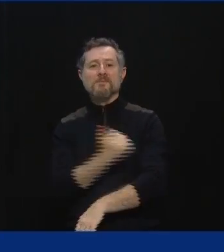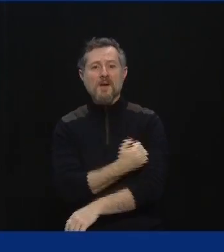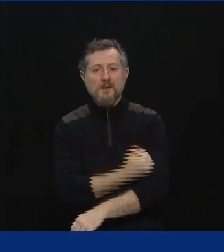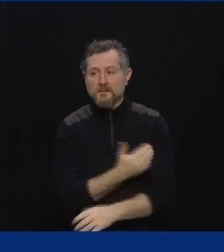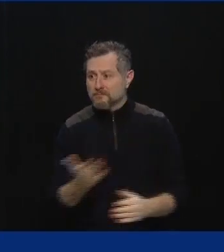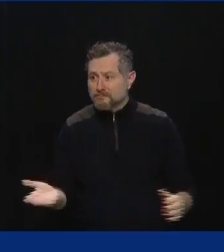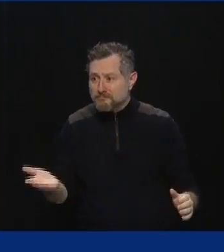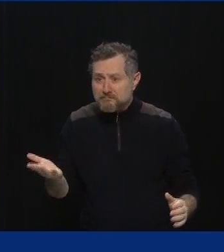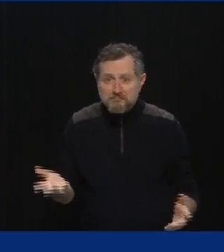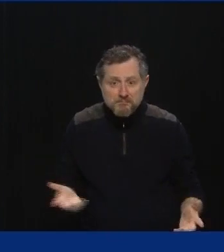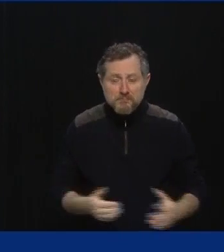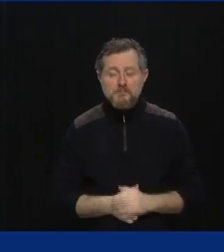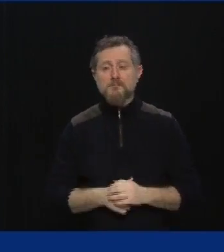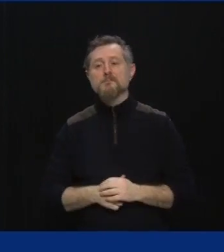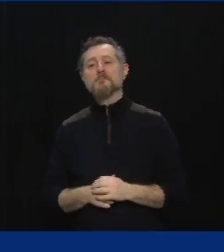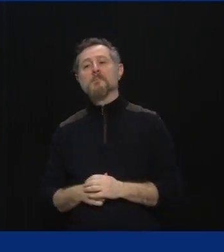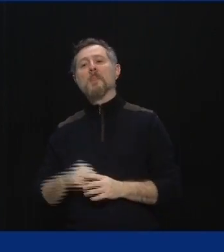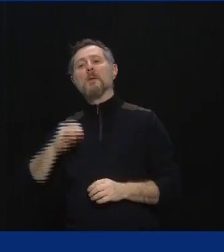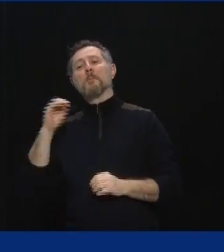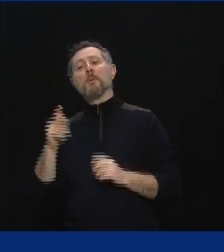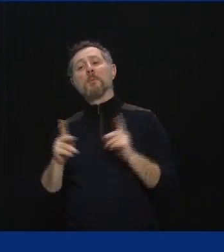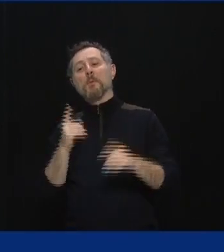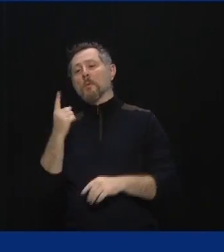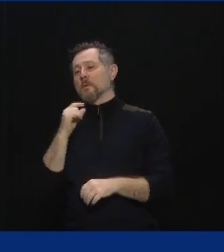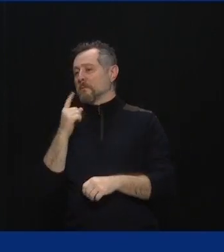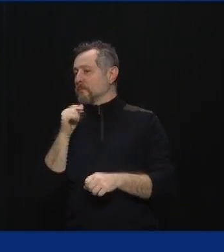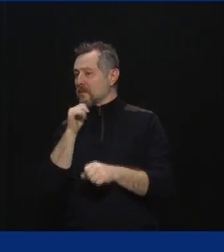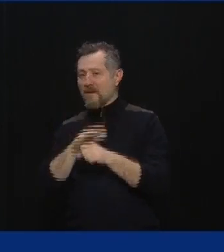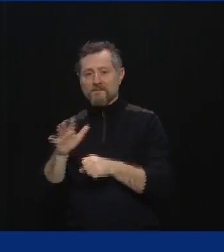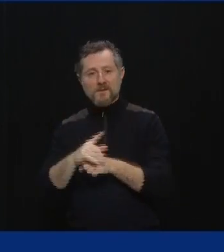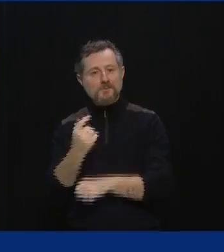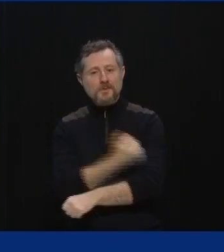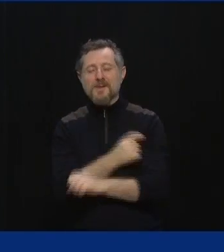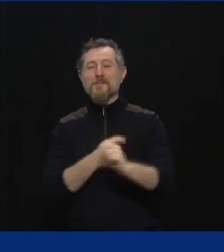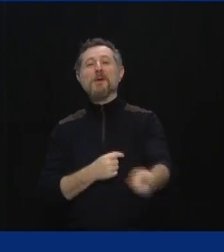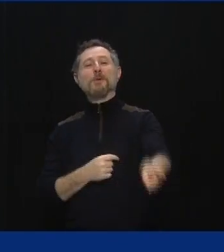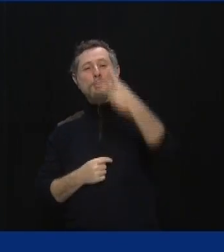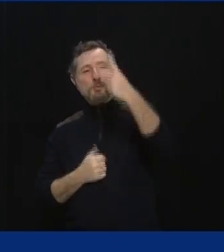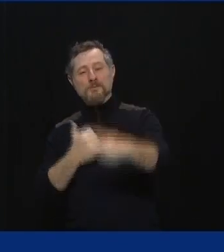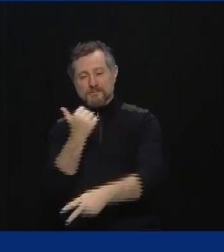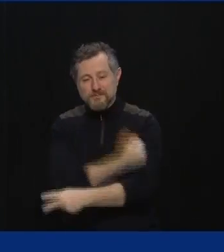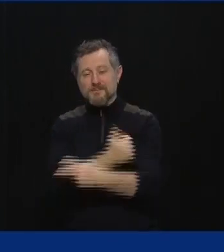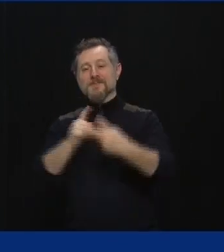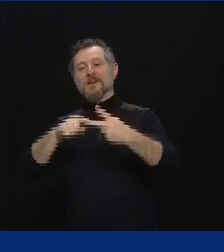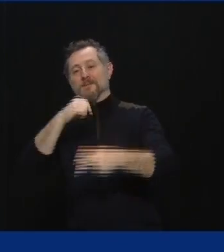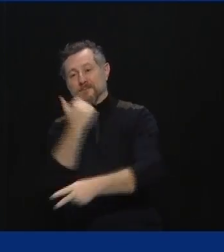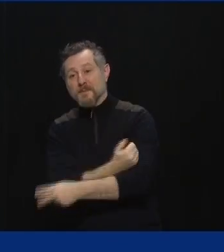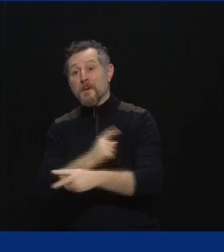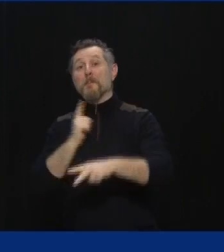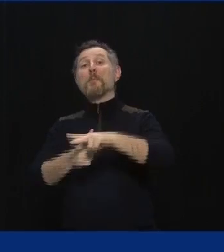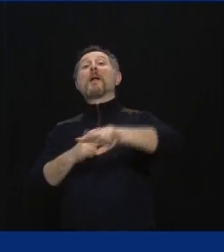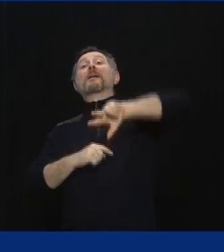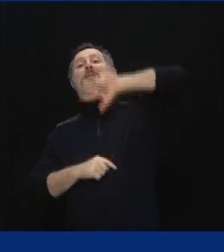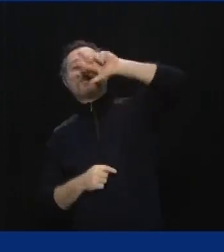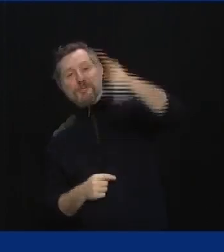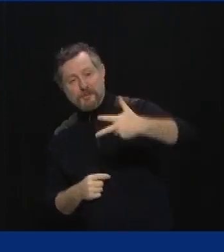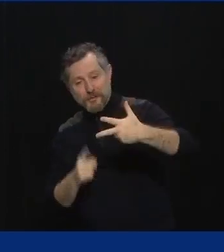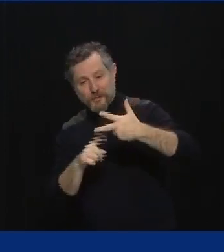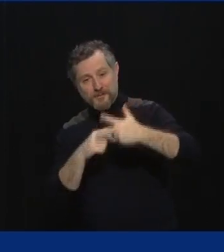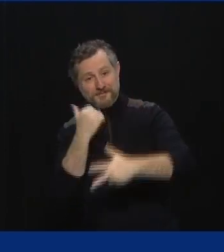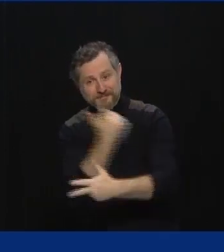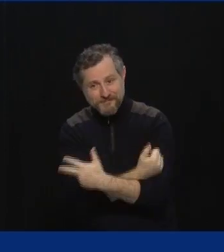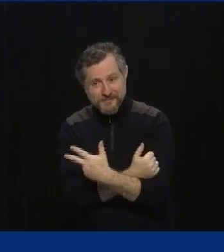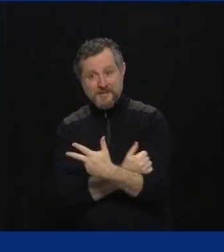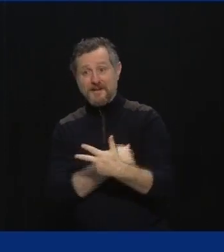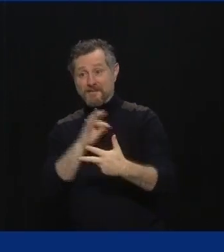we are with people, not one dose. One dose is not going to be enough. Two doses, and now with the booster, then we'll be able to say, okay, we've